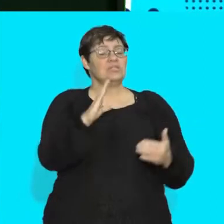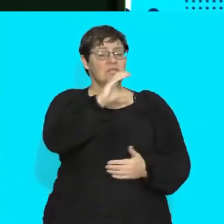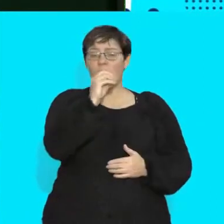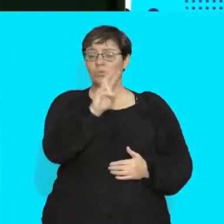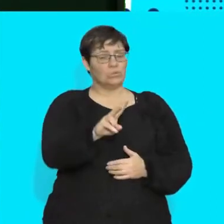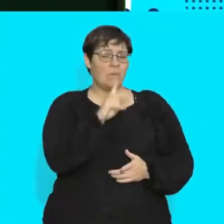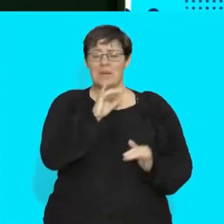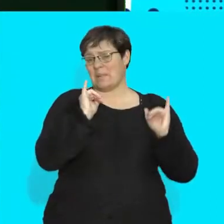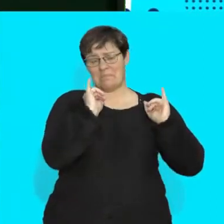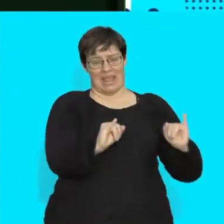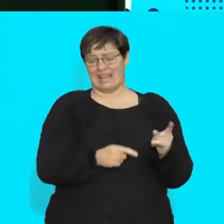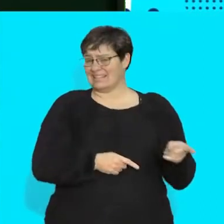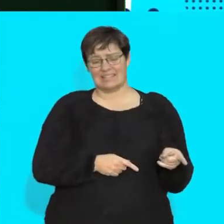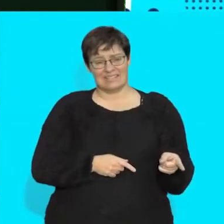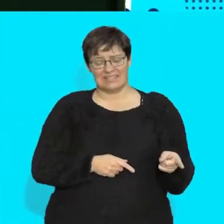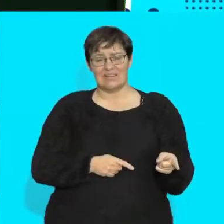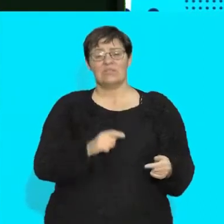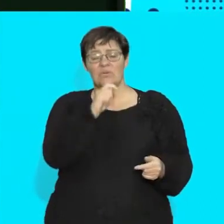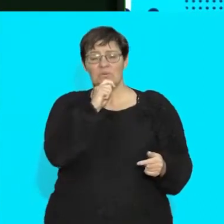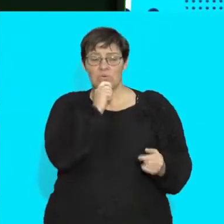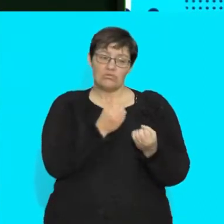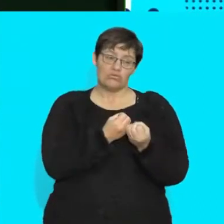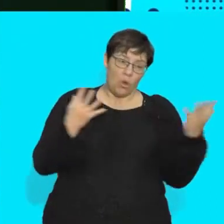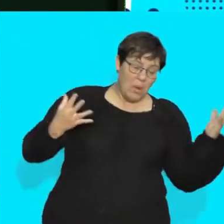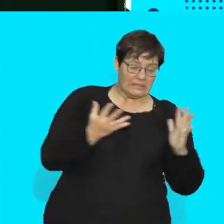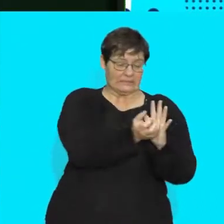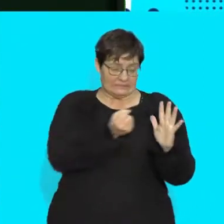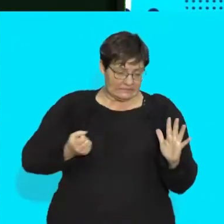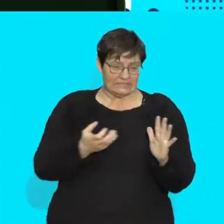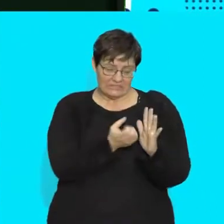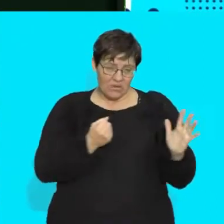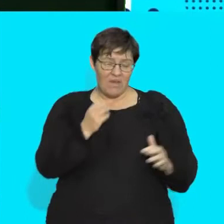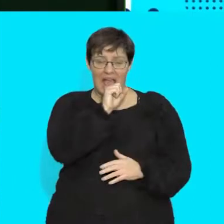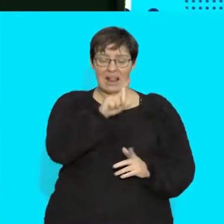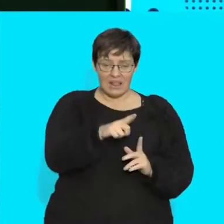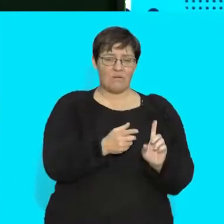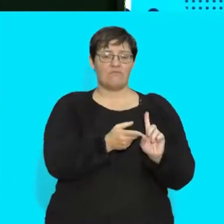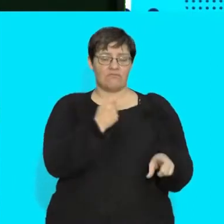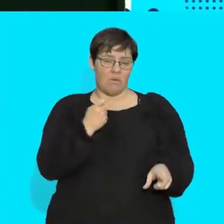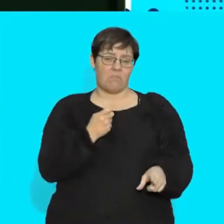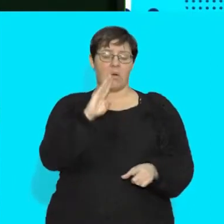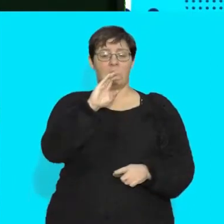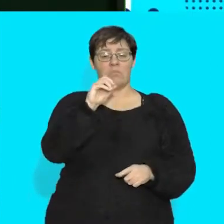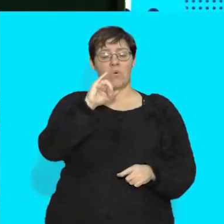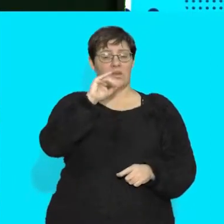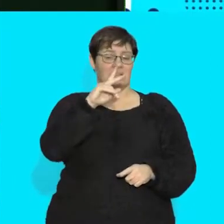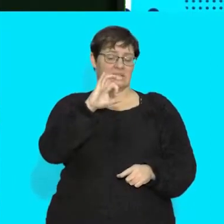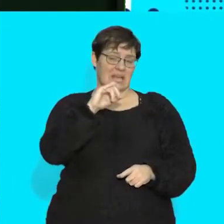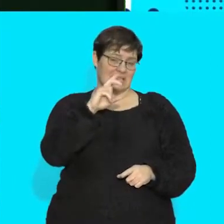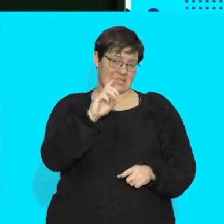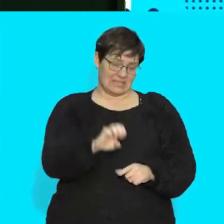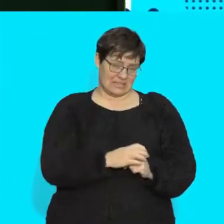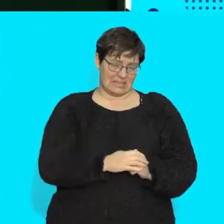it produces carbon dioxide. So really not a good idea to do so much extraction of aluminium from